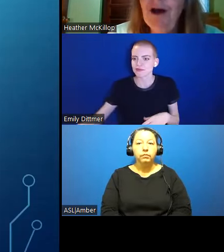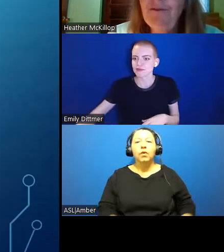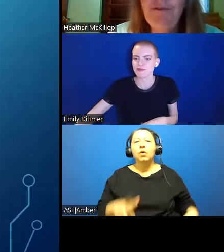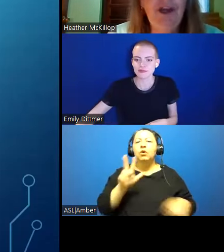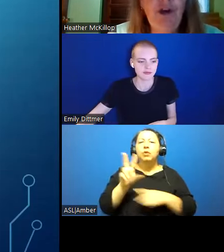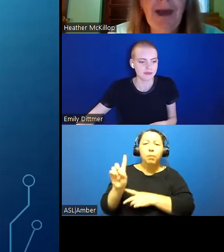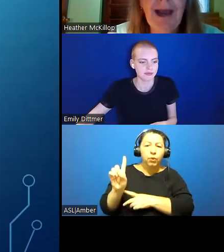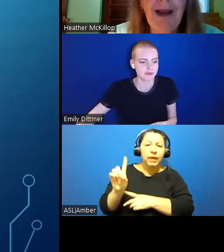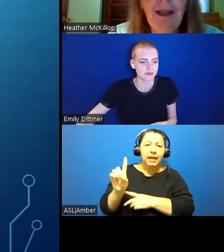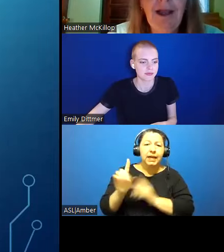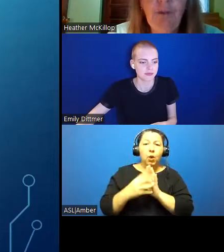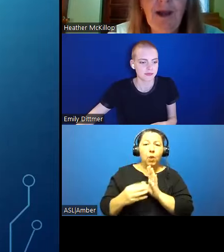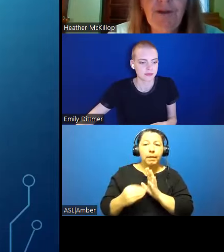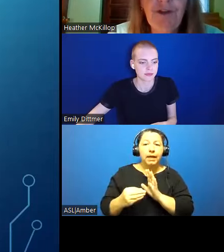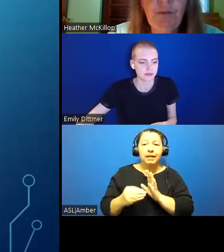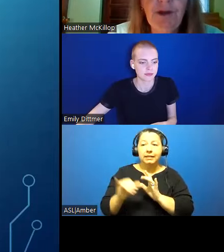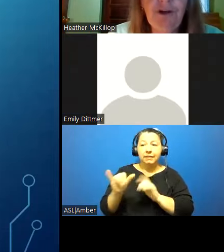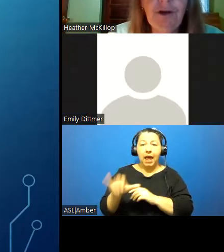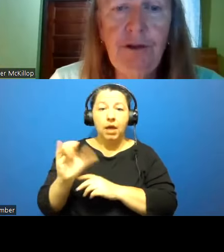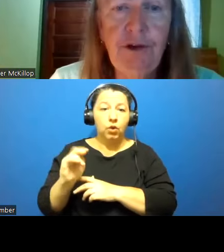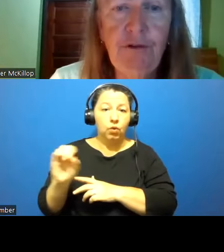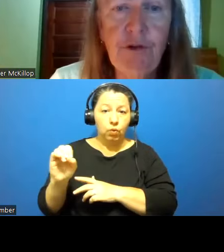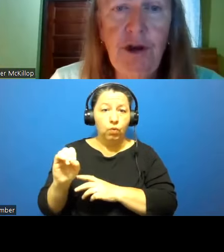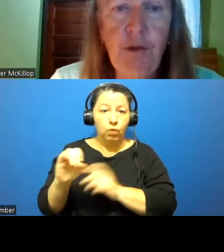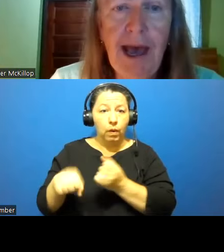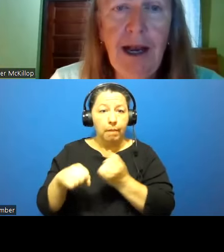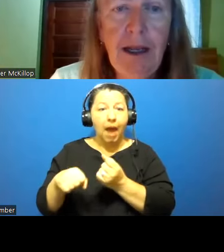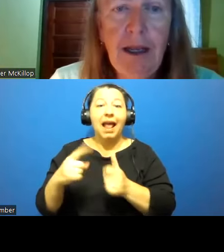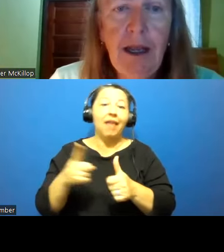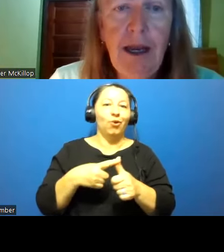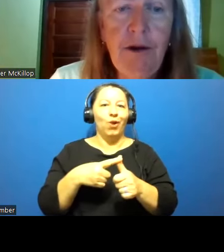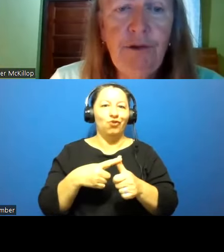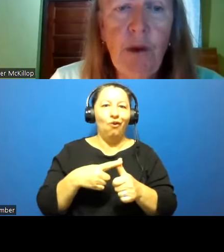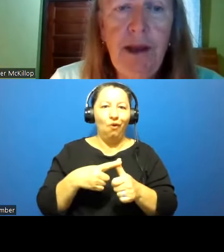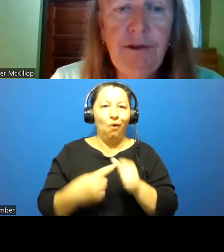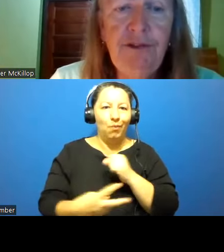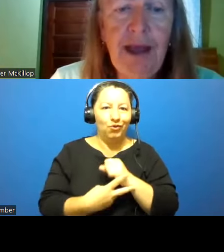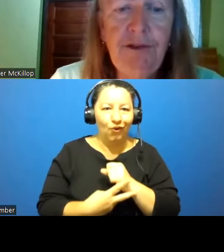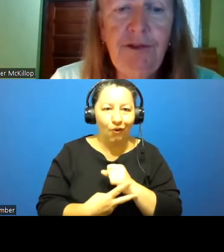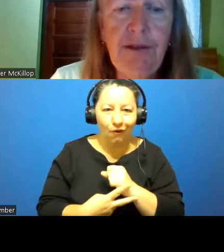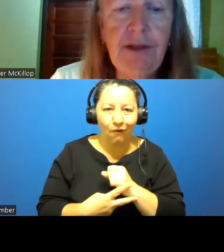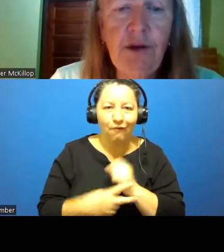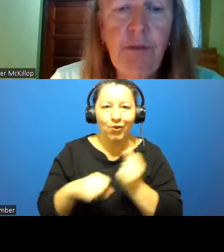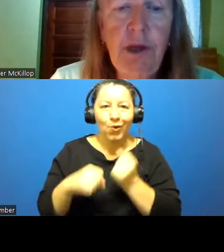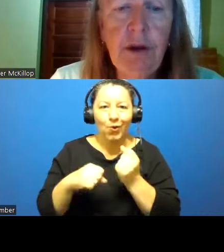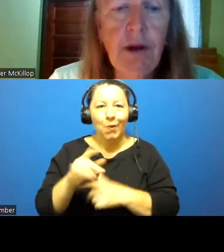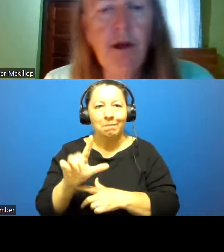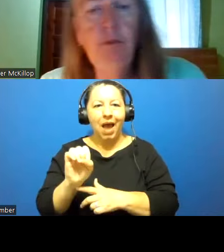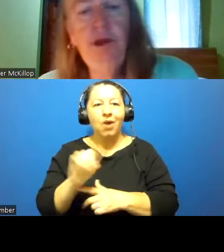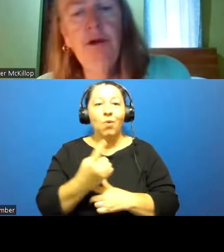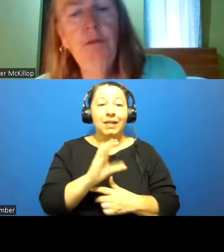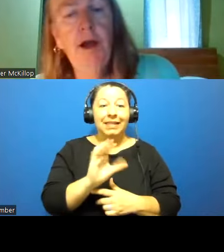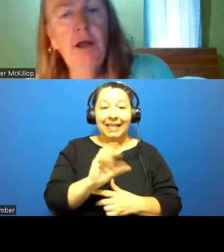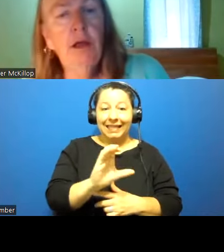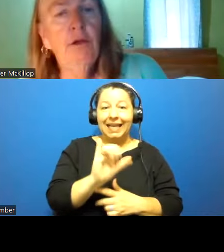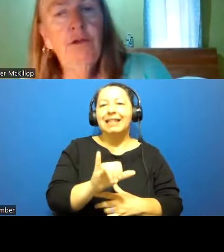replicas of the canoe paddle, as well as the original conserved canoe paddle. Here is one CNC, that's